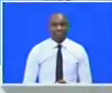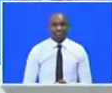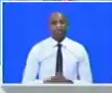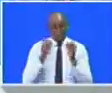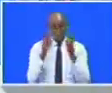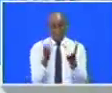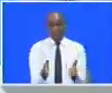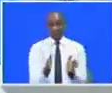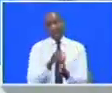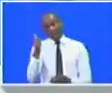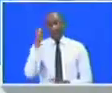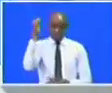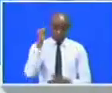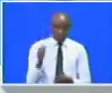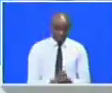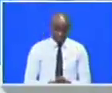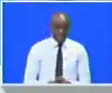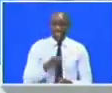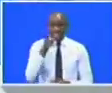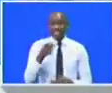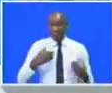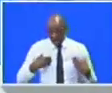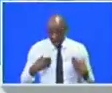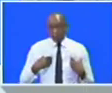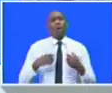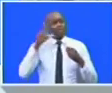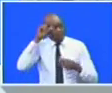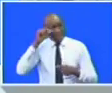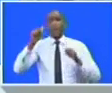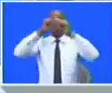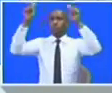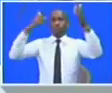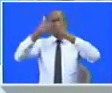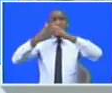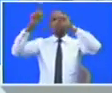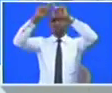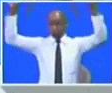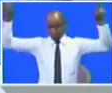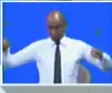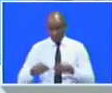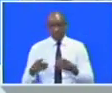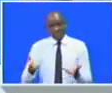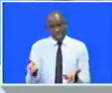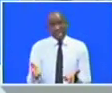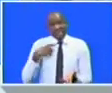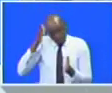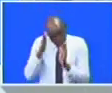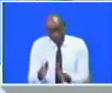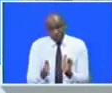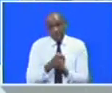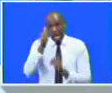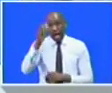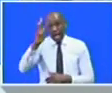All right, and to other politics, and it's of billboards in Mombasa that have intensified today as supporters of governorship candidate Bolo